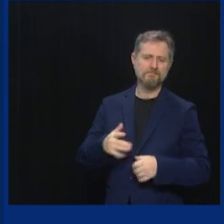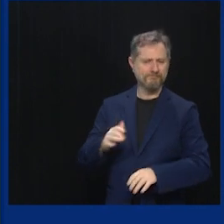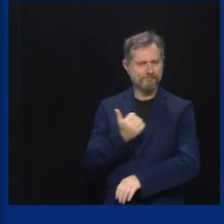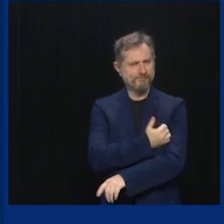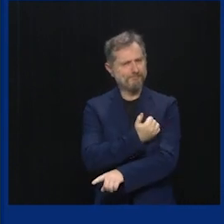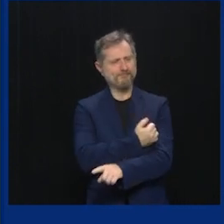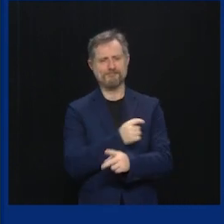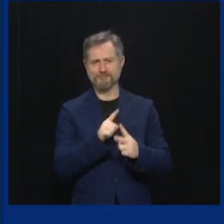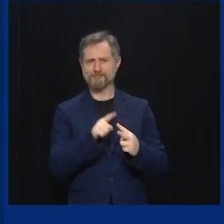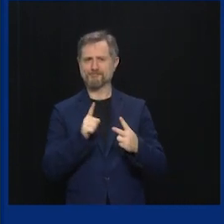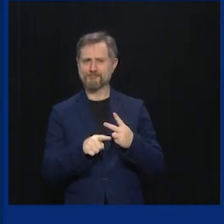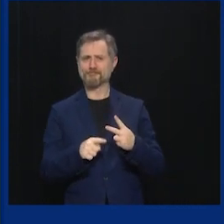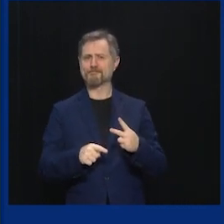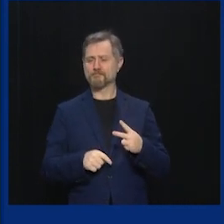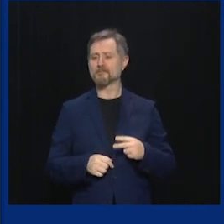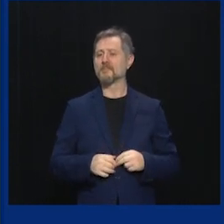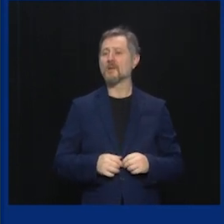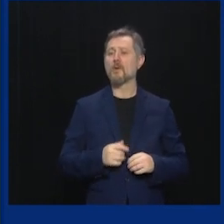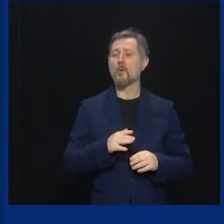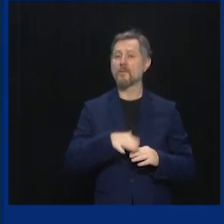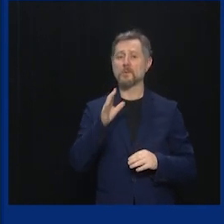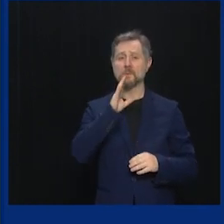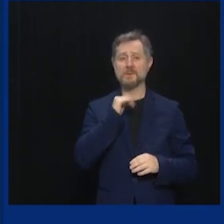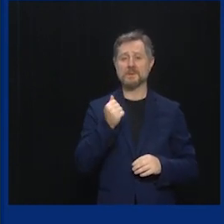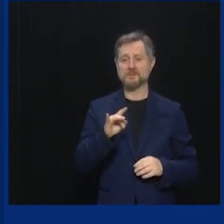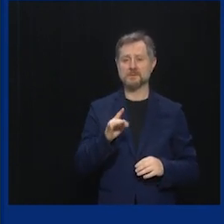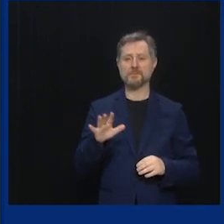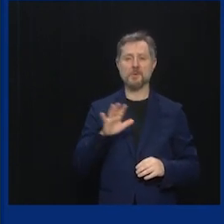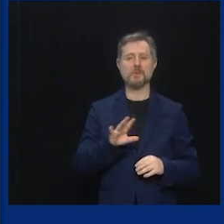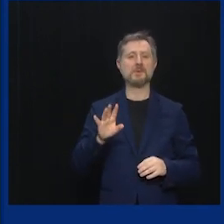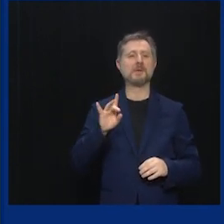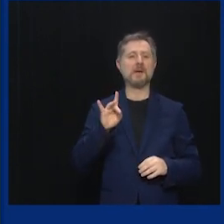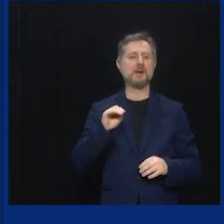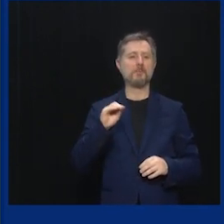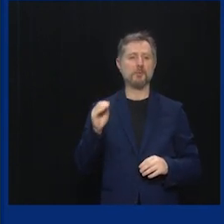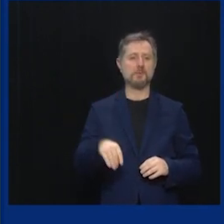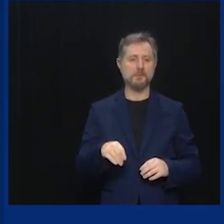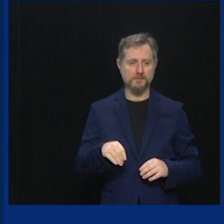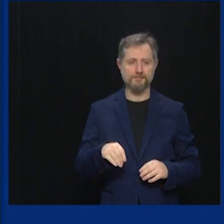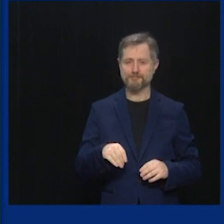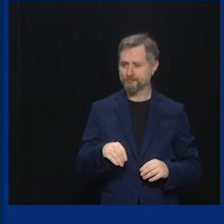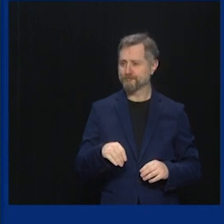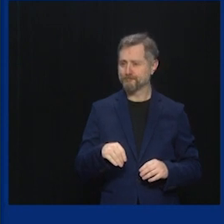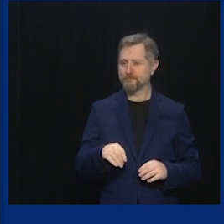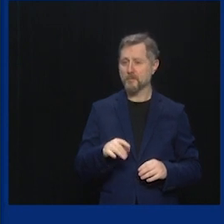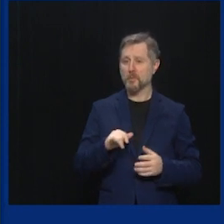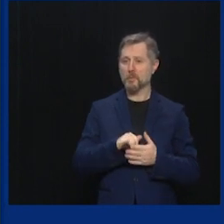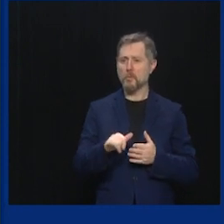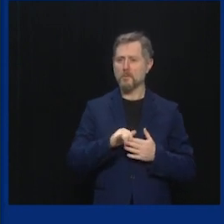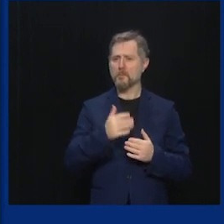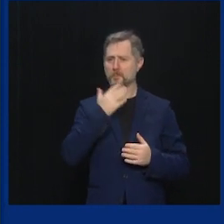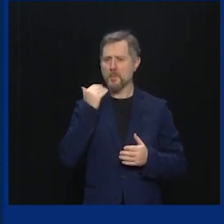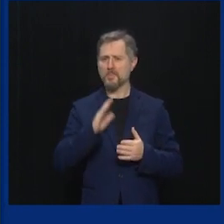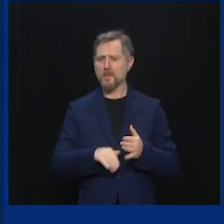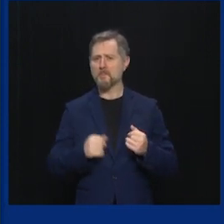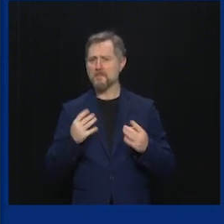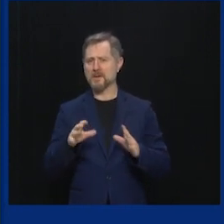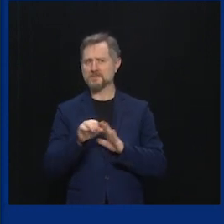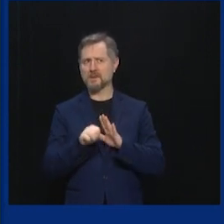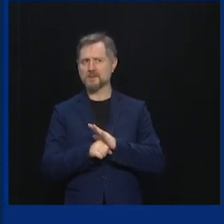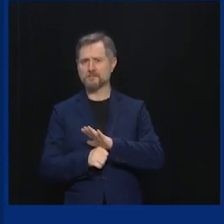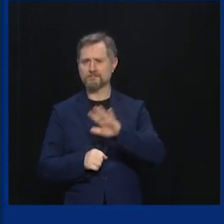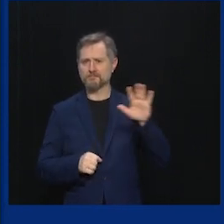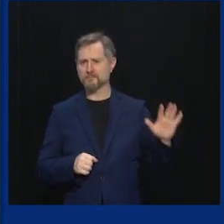about 80%. Better than many states, better than other areas, but this is New York. We have the highest standards. We want to, after what we went through at the early onset of